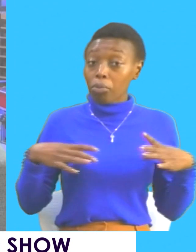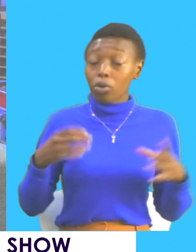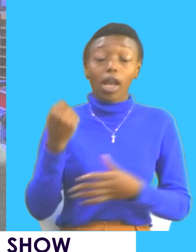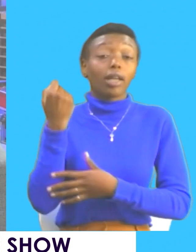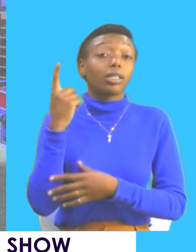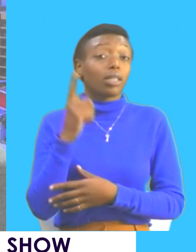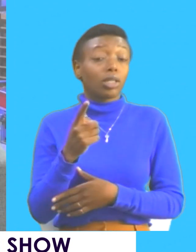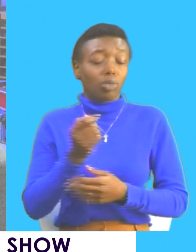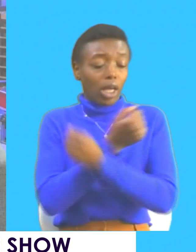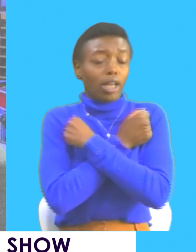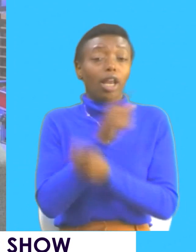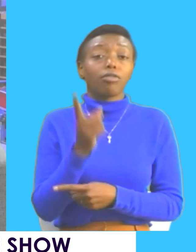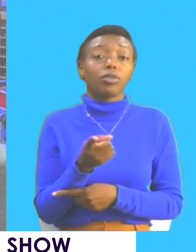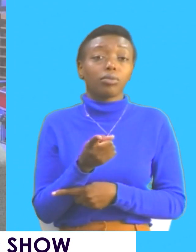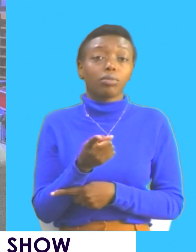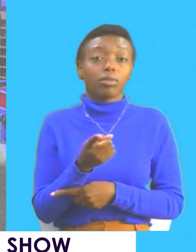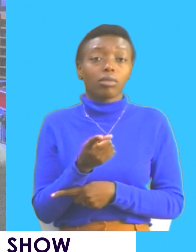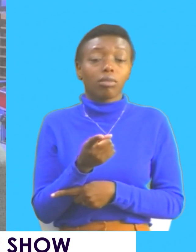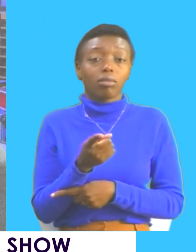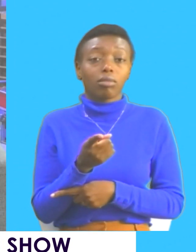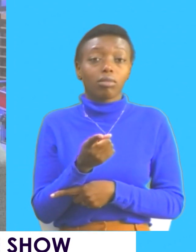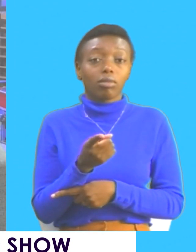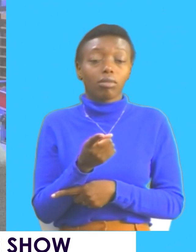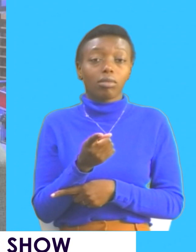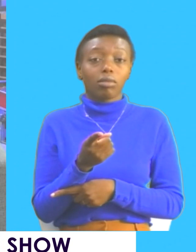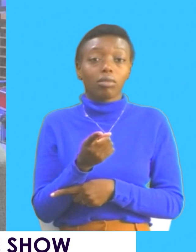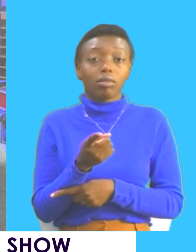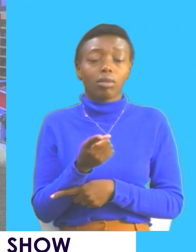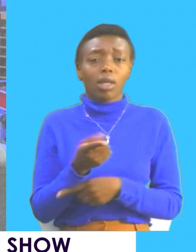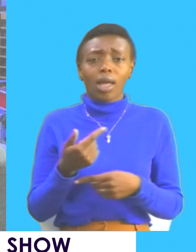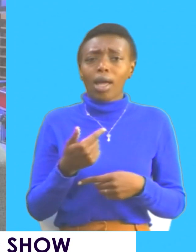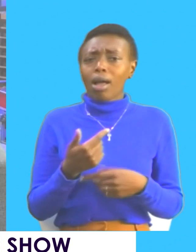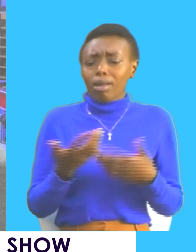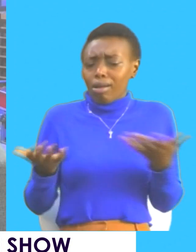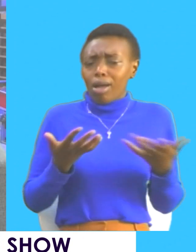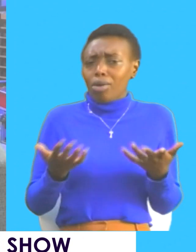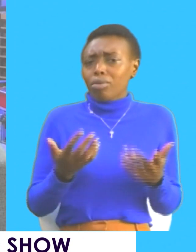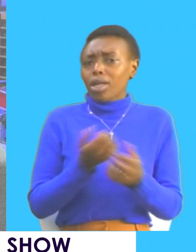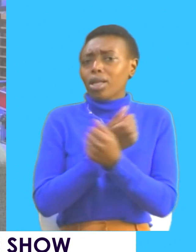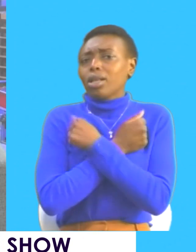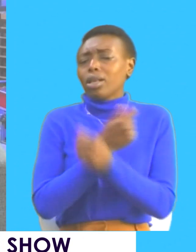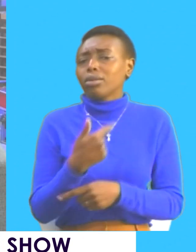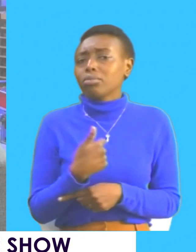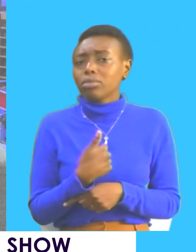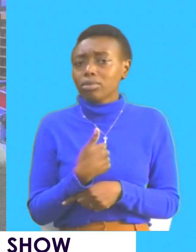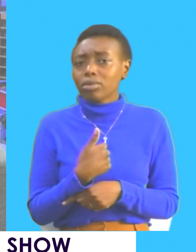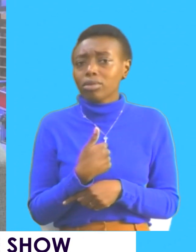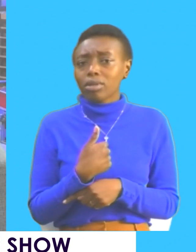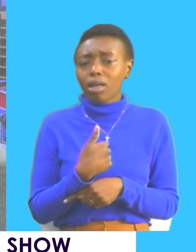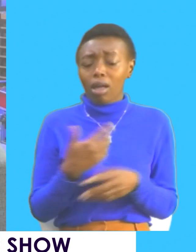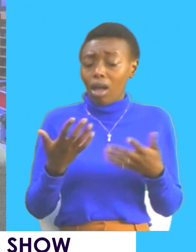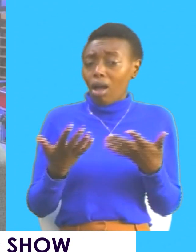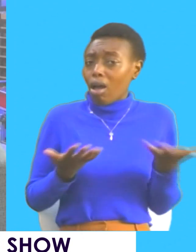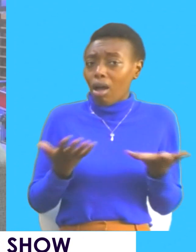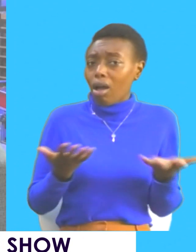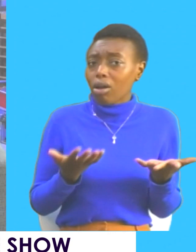will love you. How do I love you when you do not love yourself? Just how? How